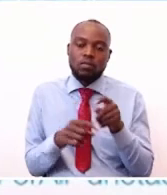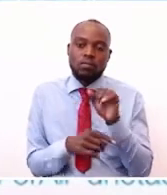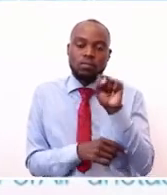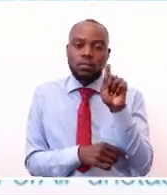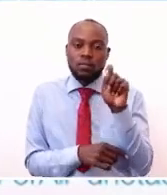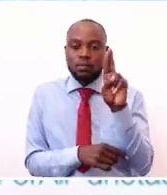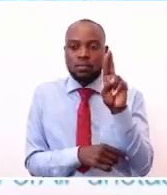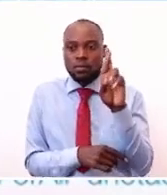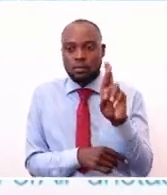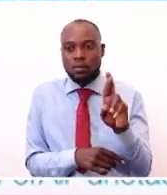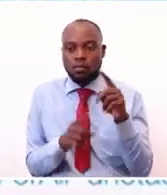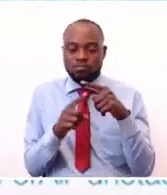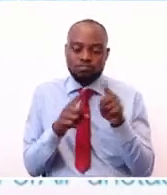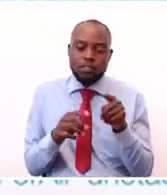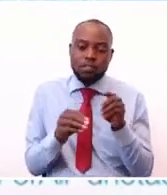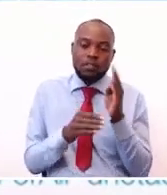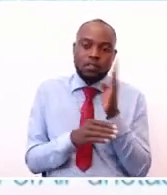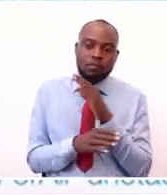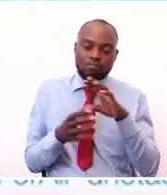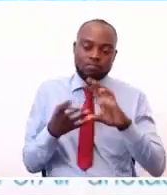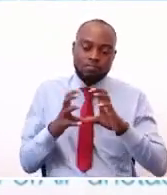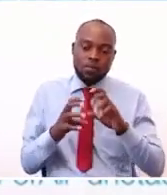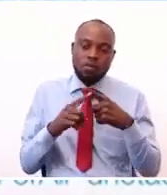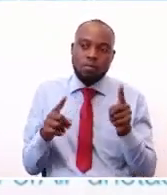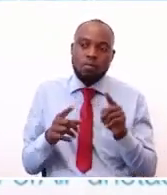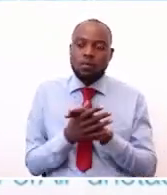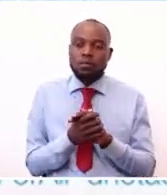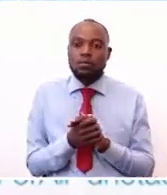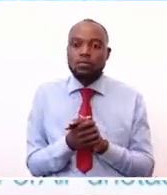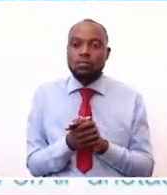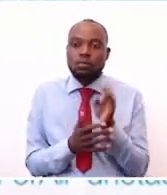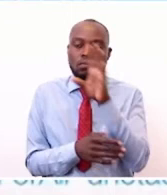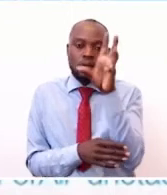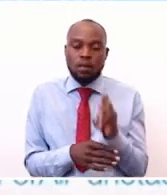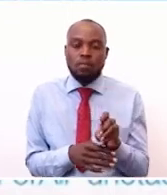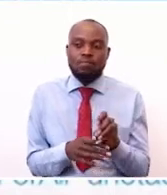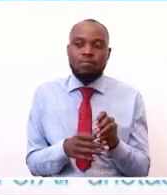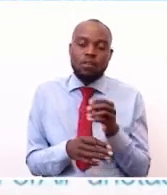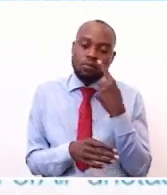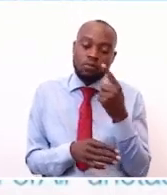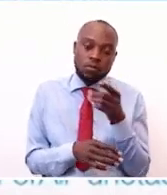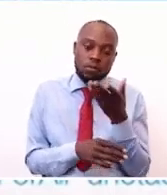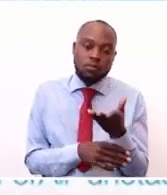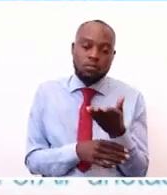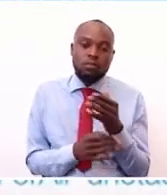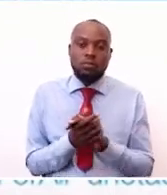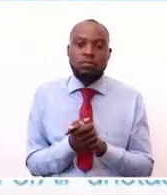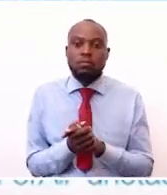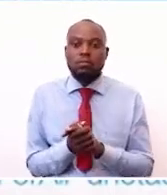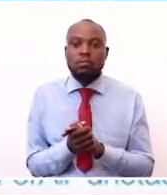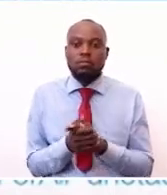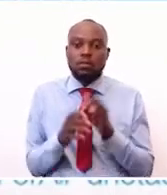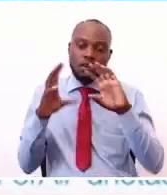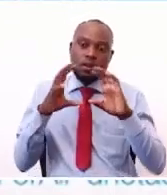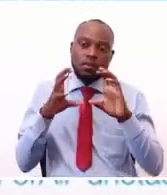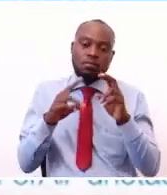with climate and SDGs. Now, the other thing is that I think we can see this claim or requirement for